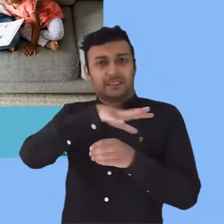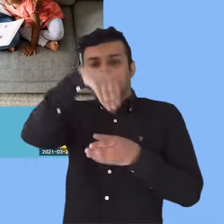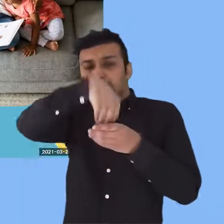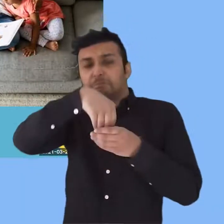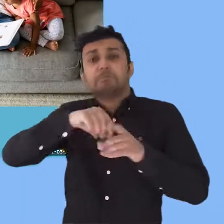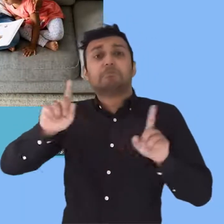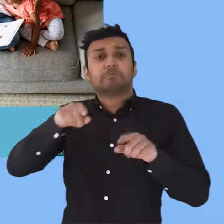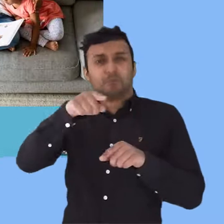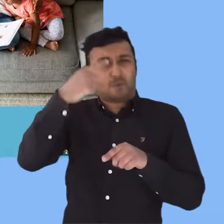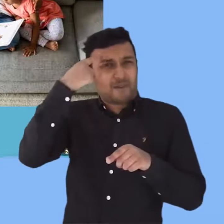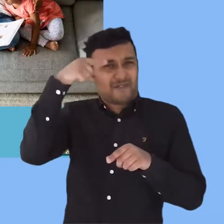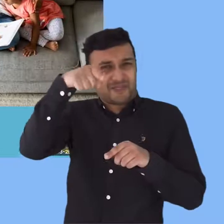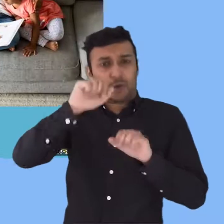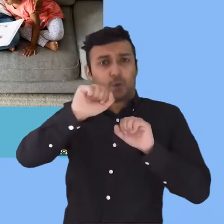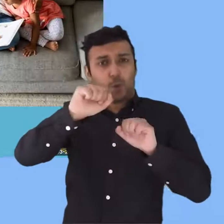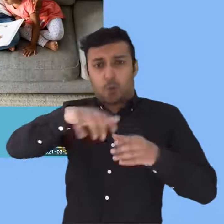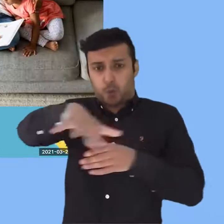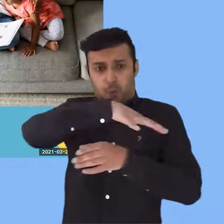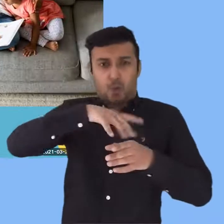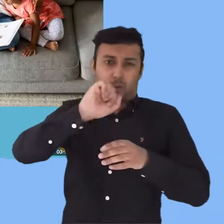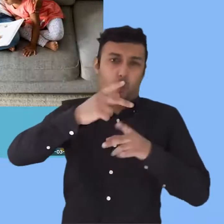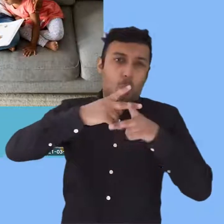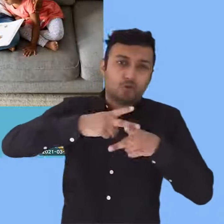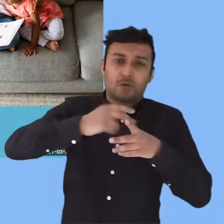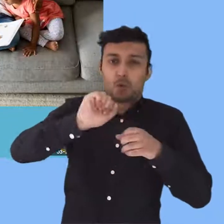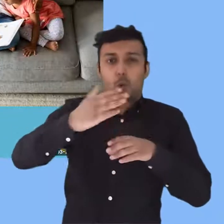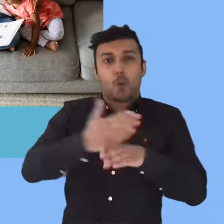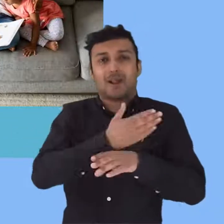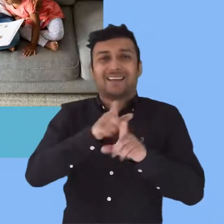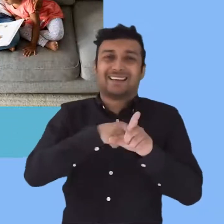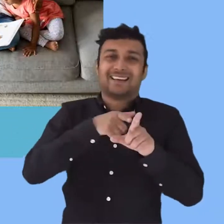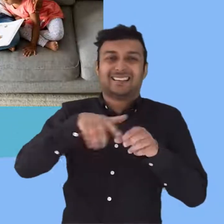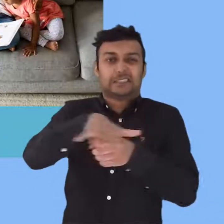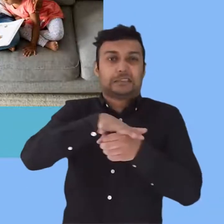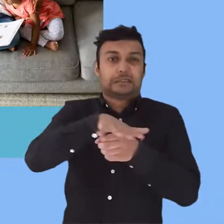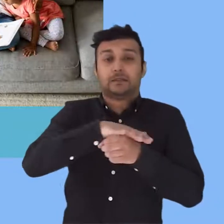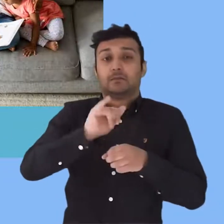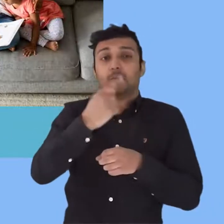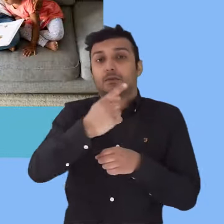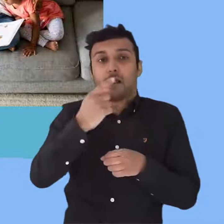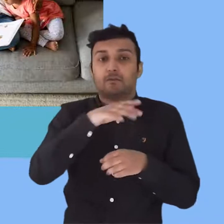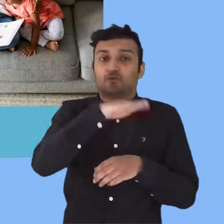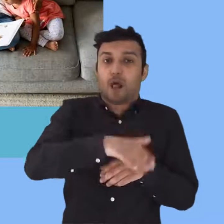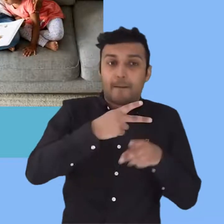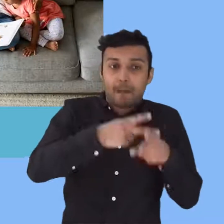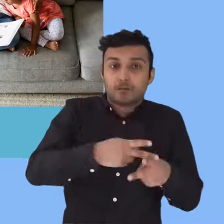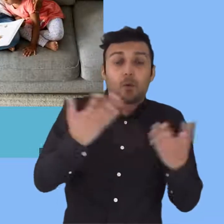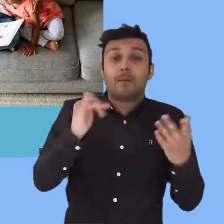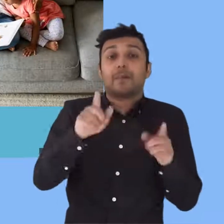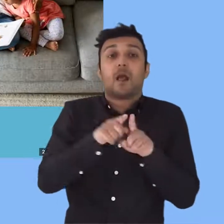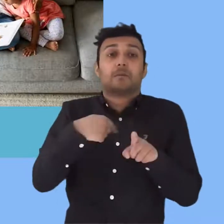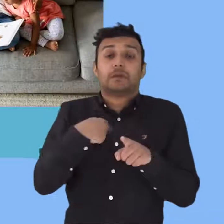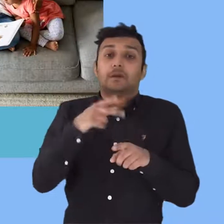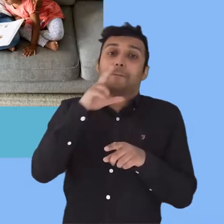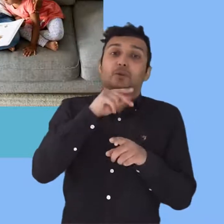and cultural makeup of your nursery or of your early year setting? So you may be a childminder, or you may be, like me,